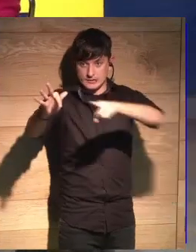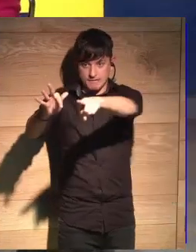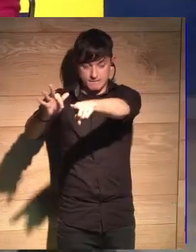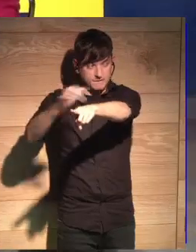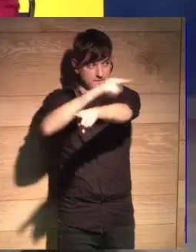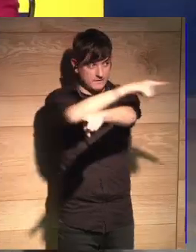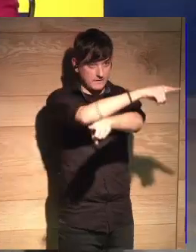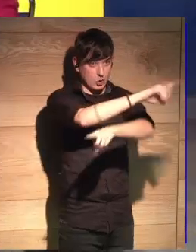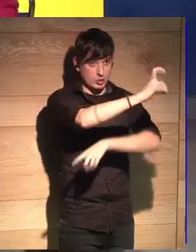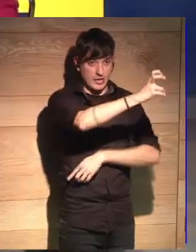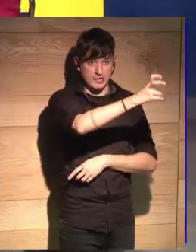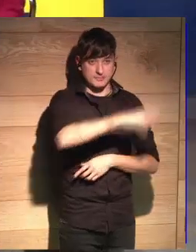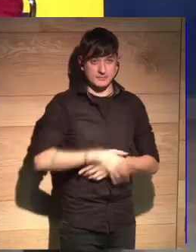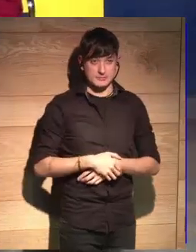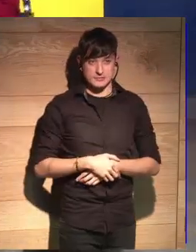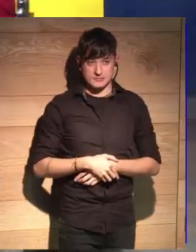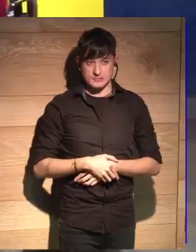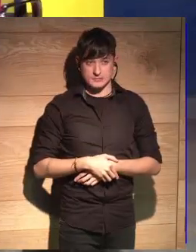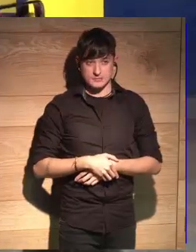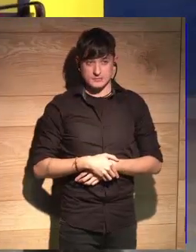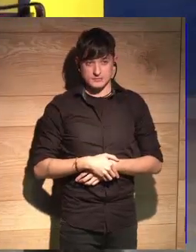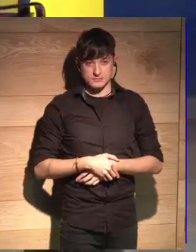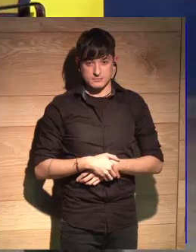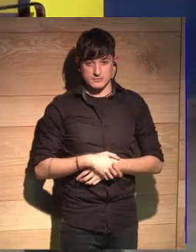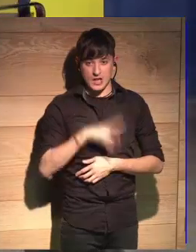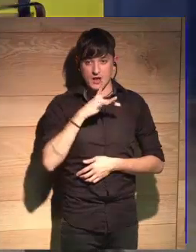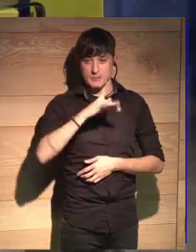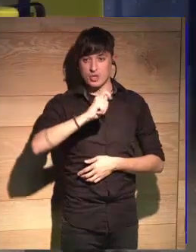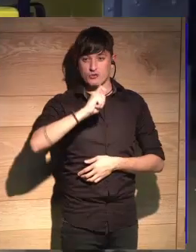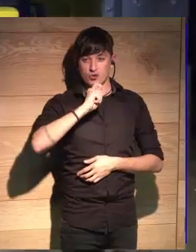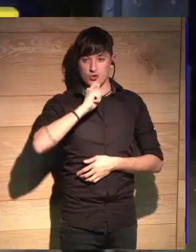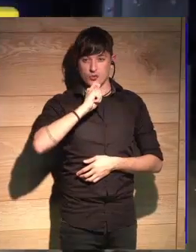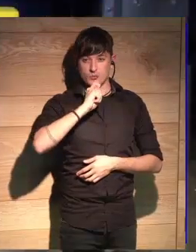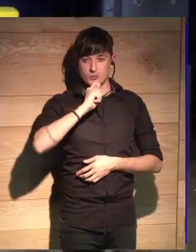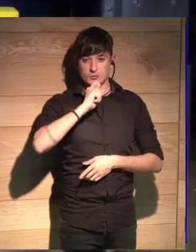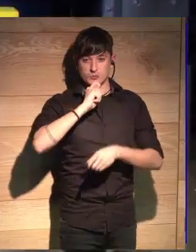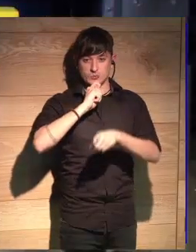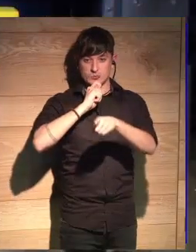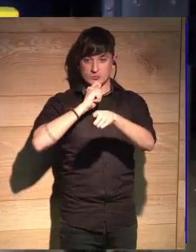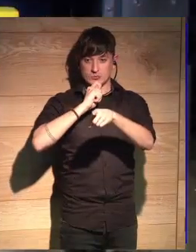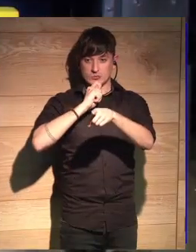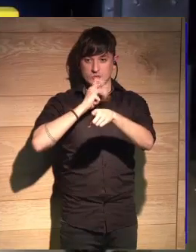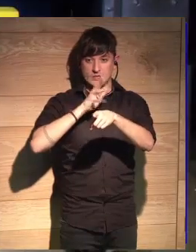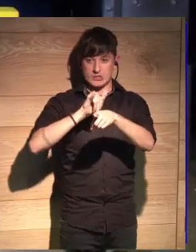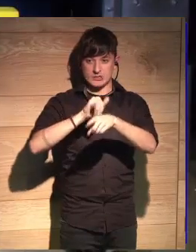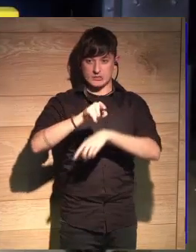the Q&A session. There's someone asking for the floor there. They will bring you a mic